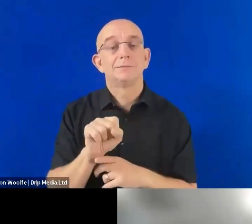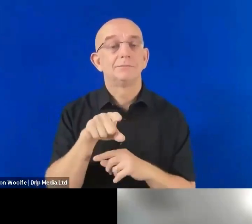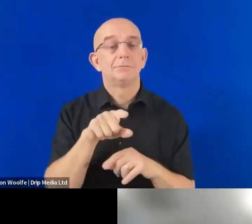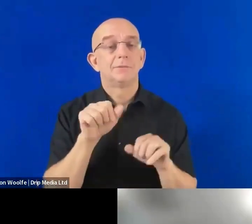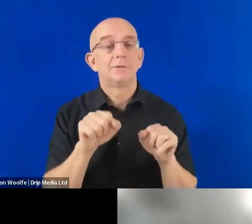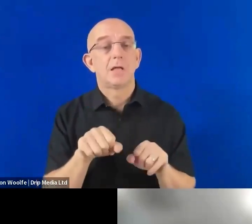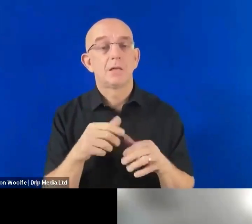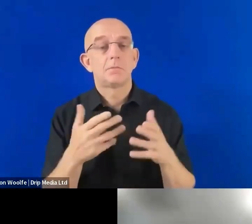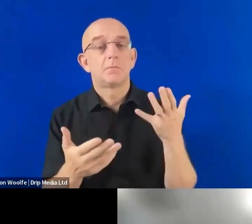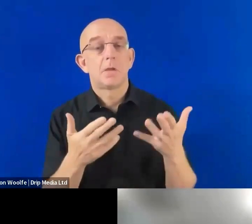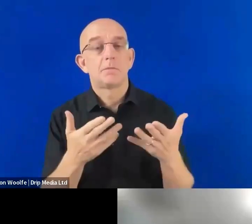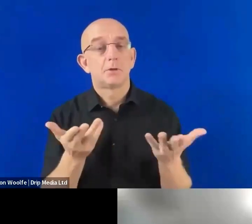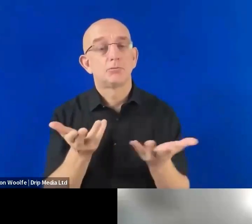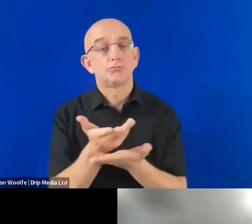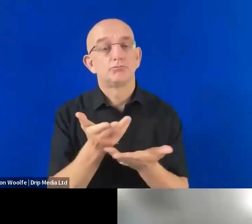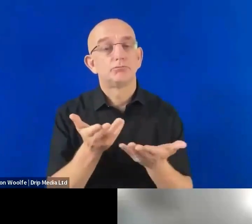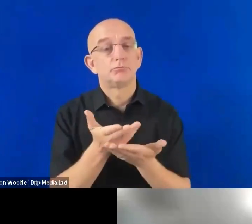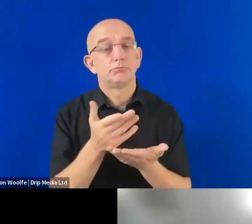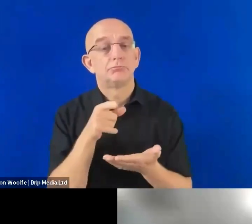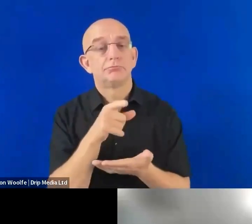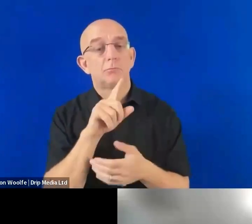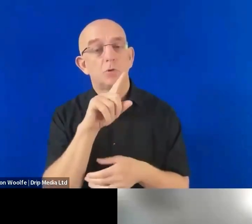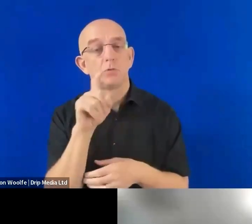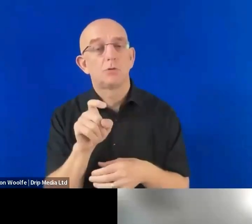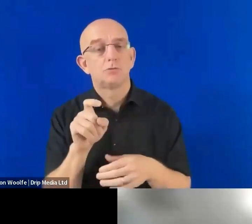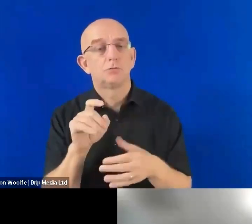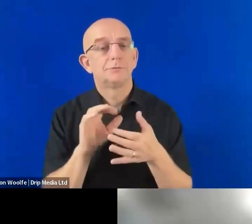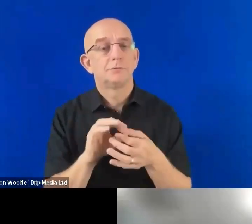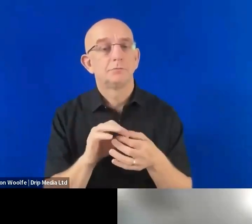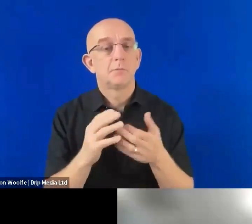Tanguy about what is the possible